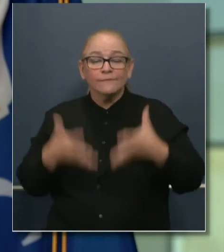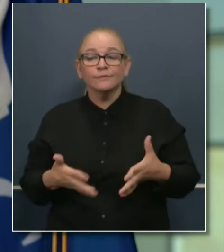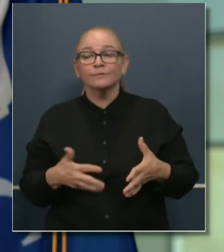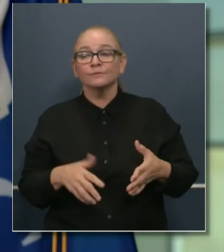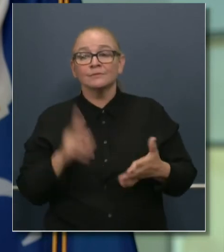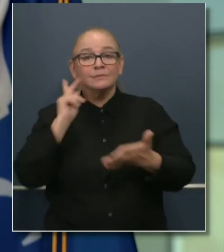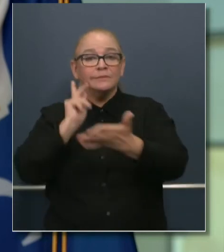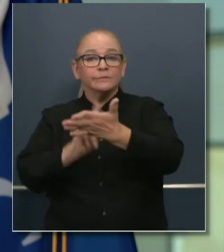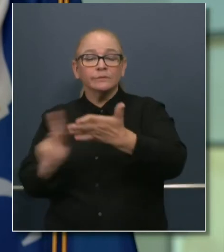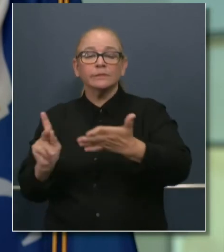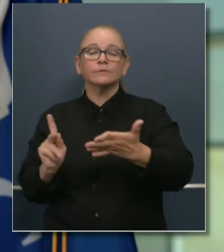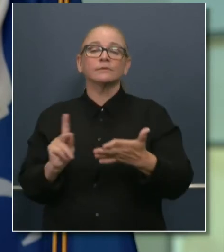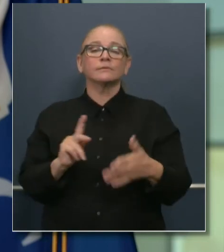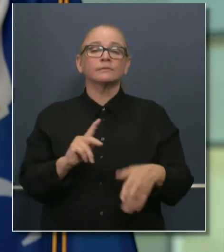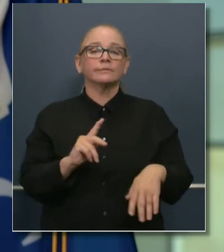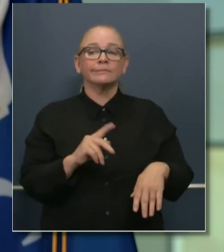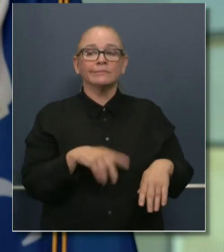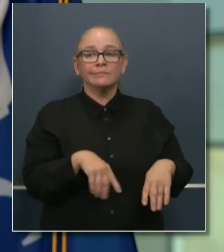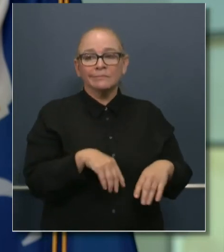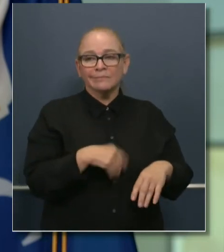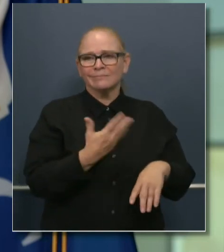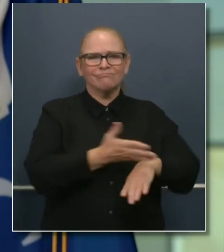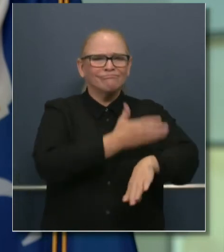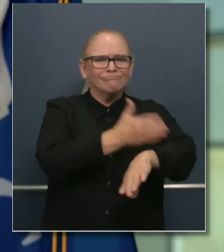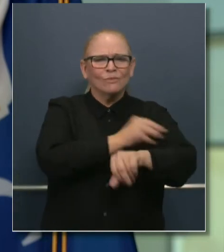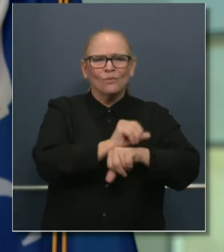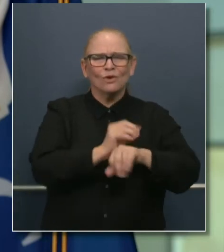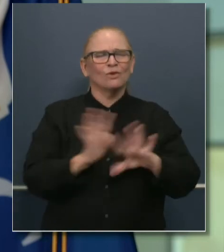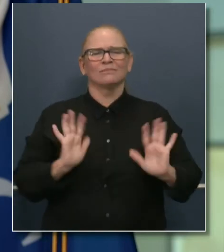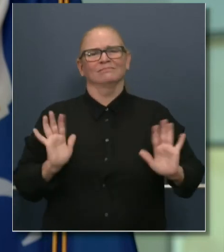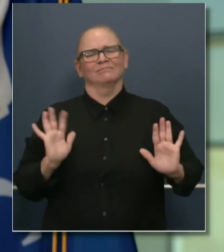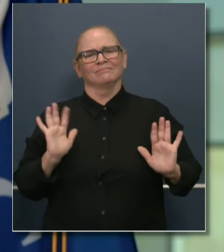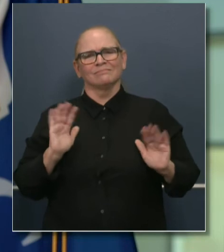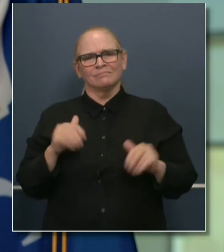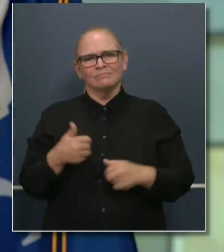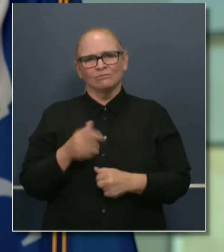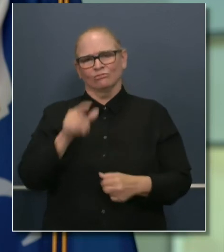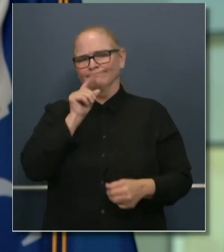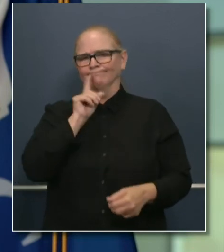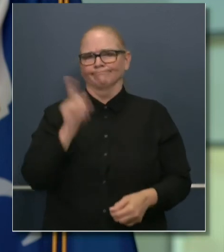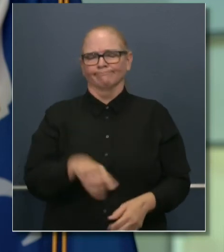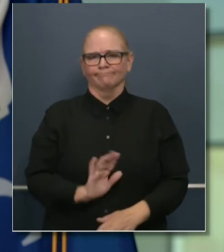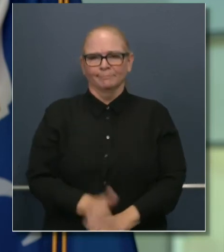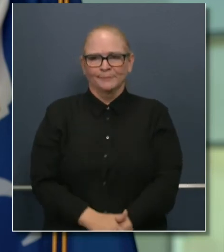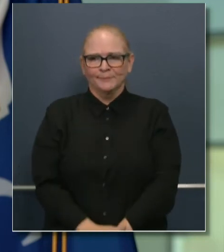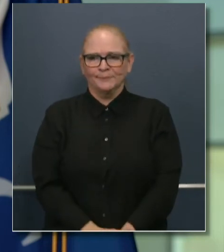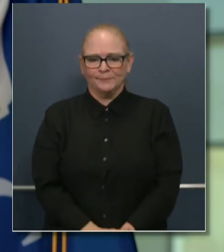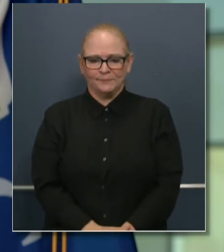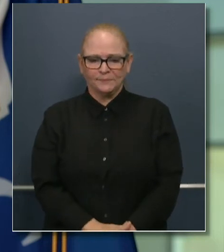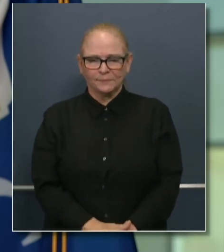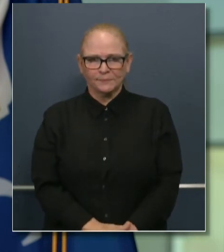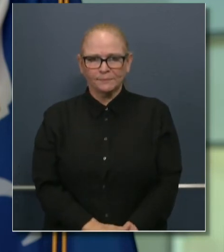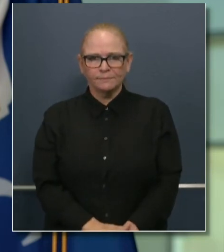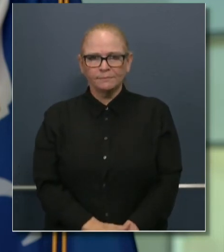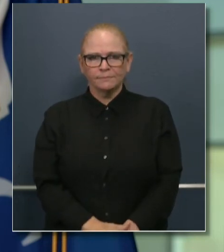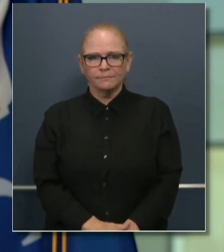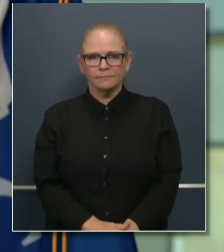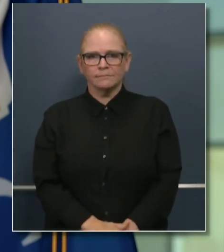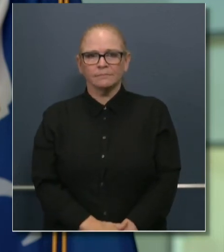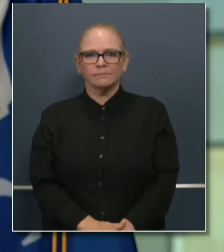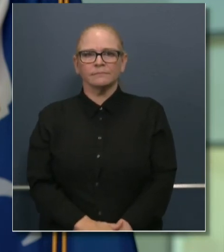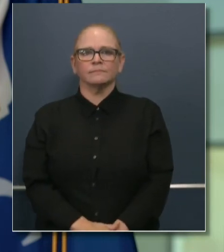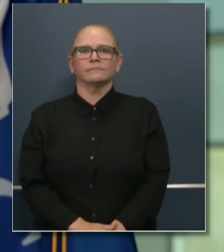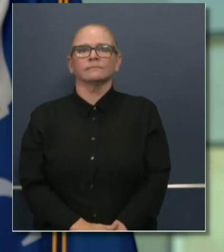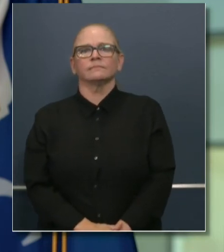as well, obviously, as our children. Yomara Lopez, Univision Sacramento. Hello, Governor.